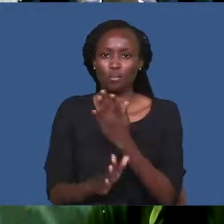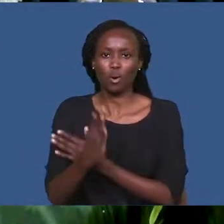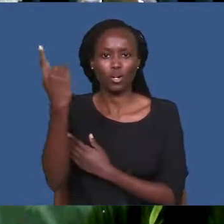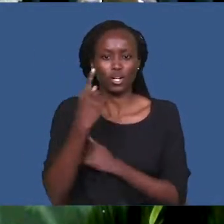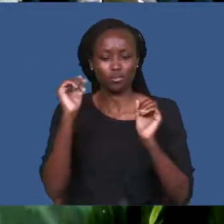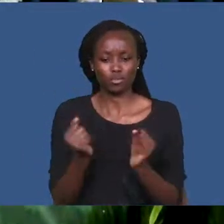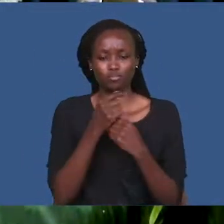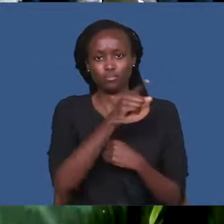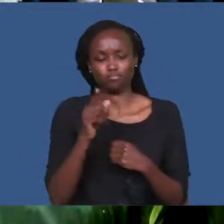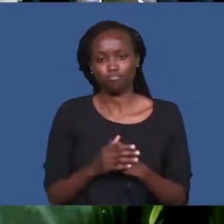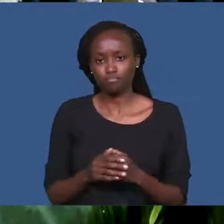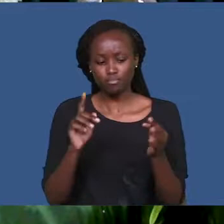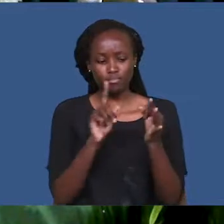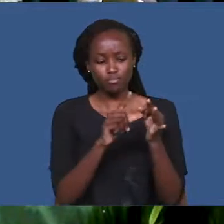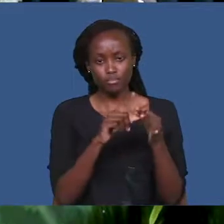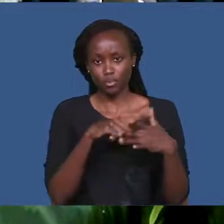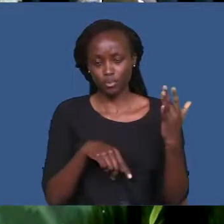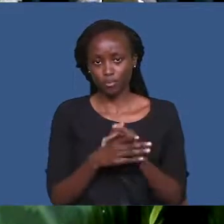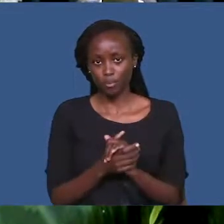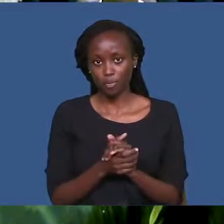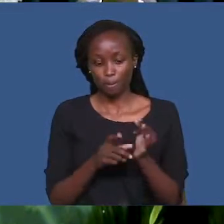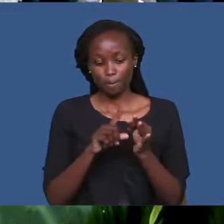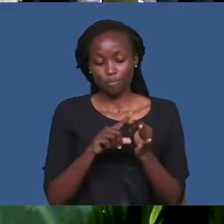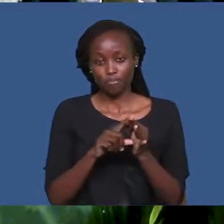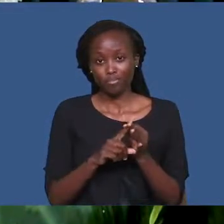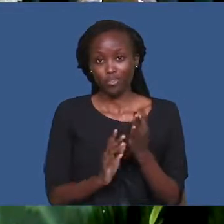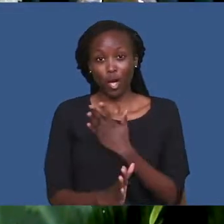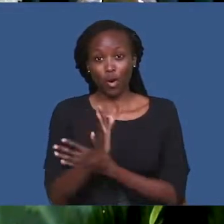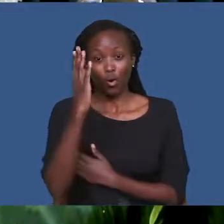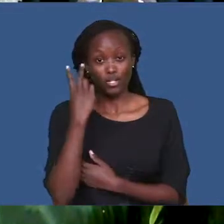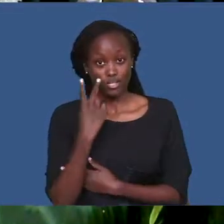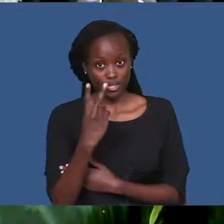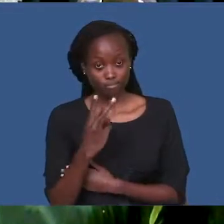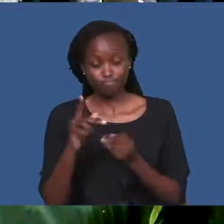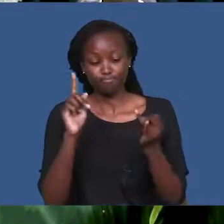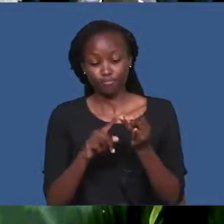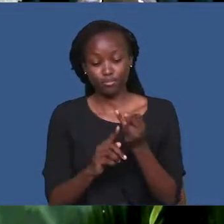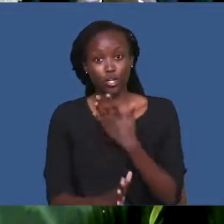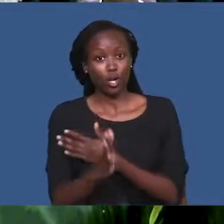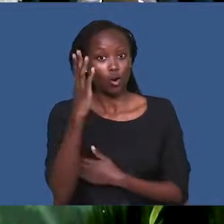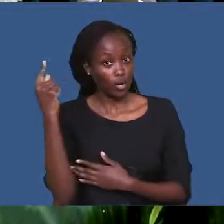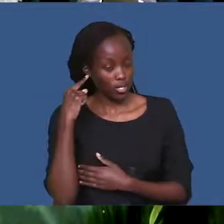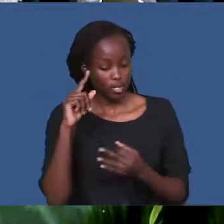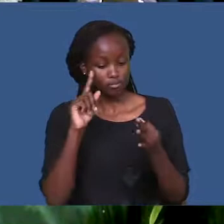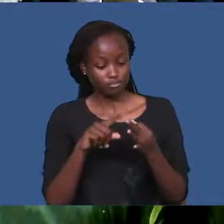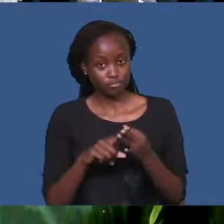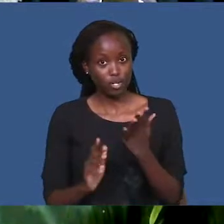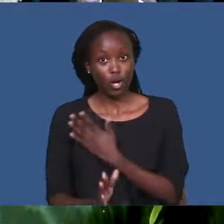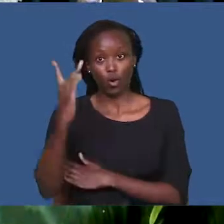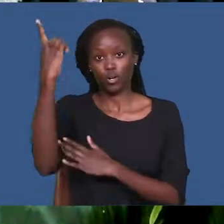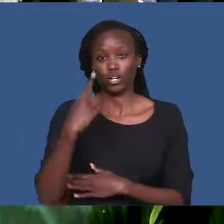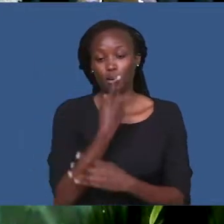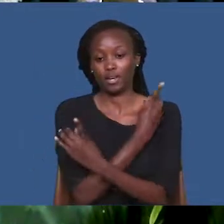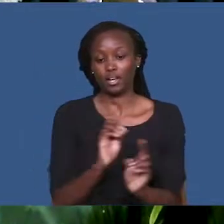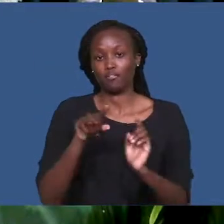coming. Number three, God has not only seen, he has not only heard, but he has come to deliver you.